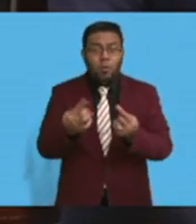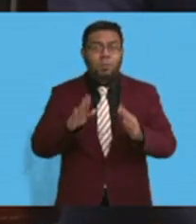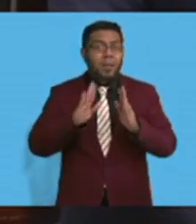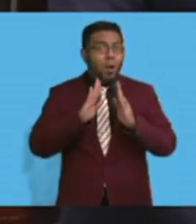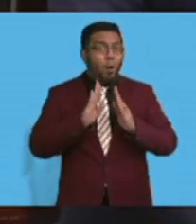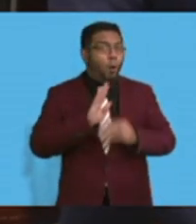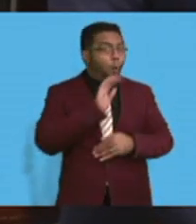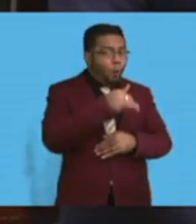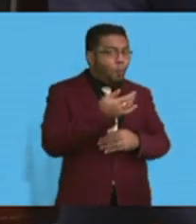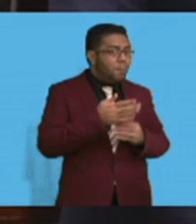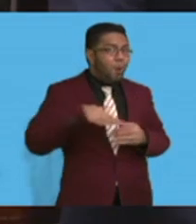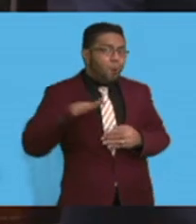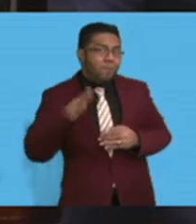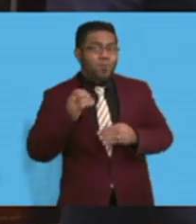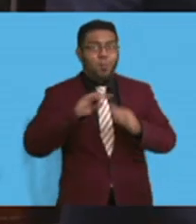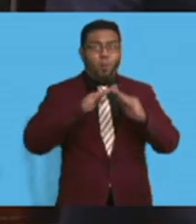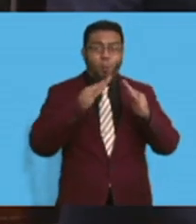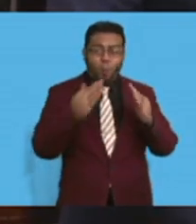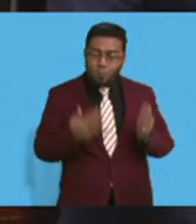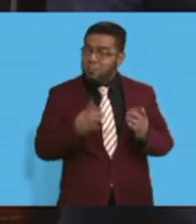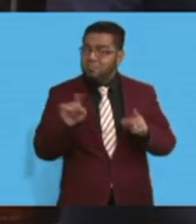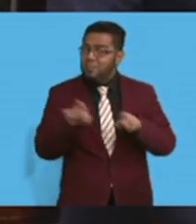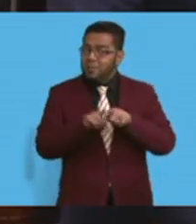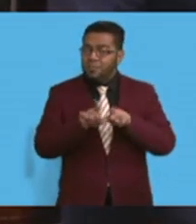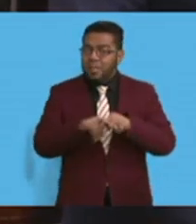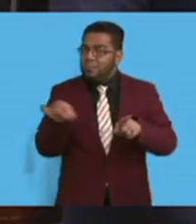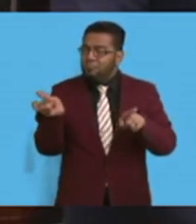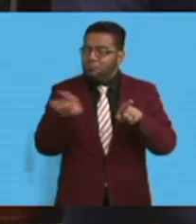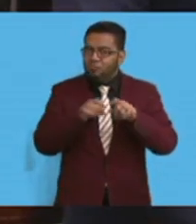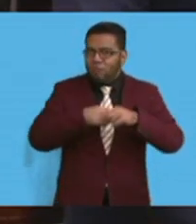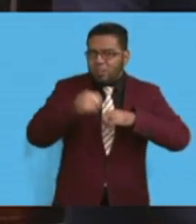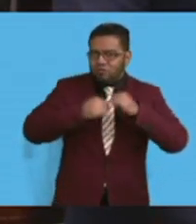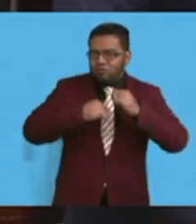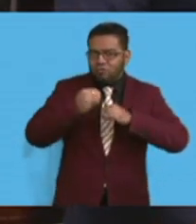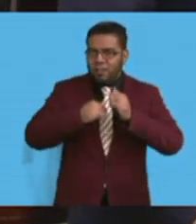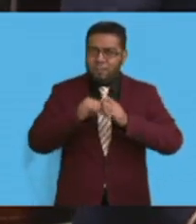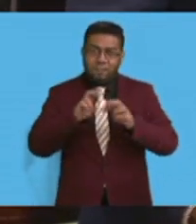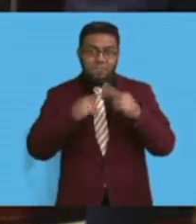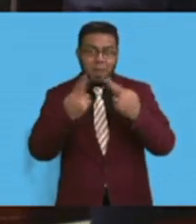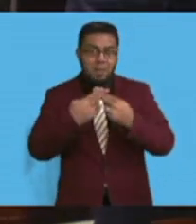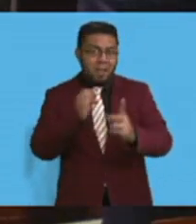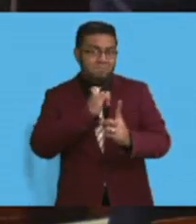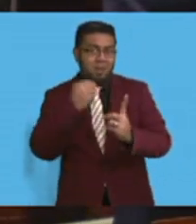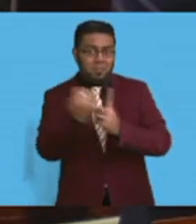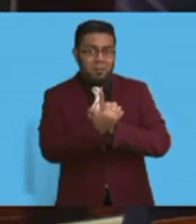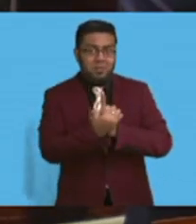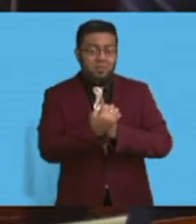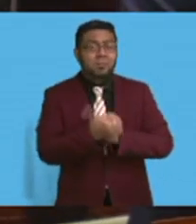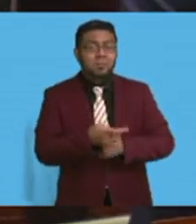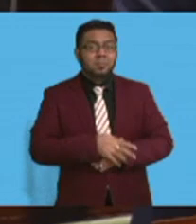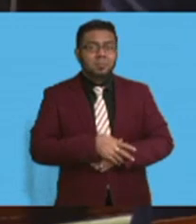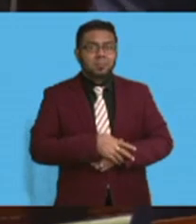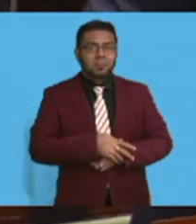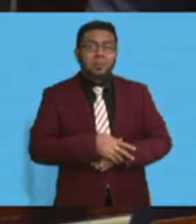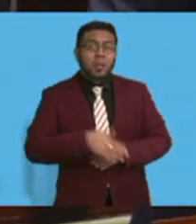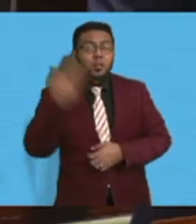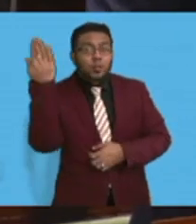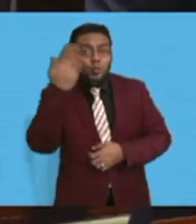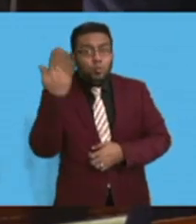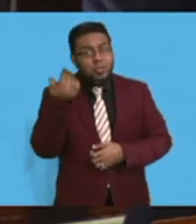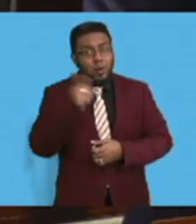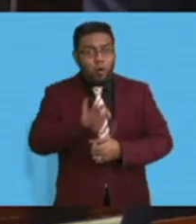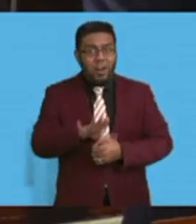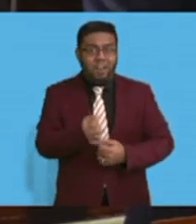from home that brings the same structure, stability and security of a family environment. And schools that already have cadet training can